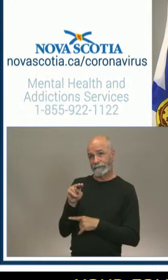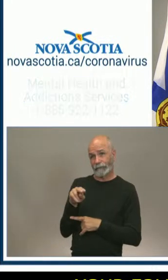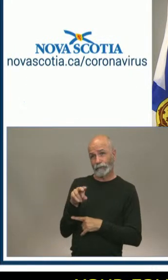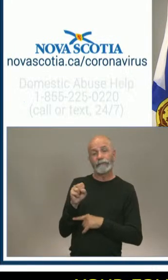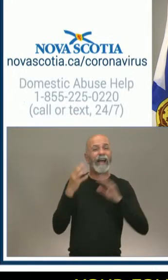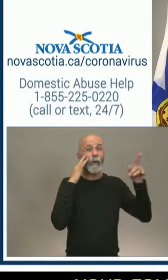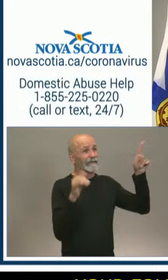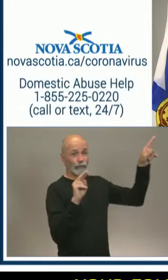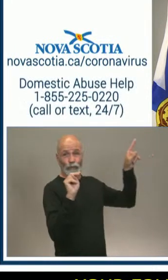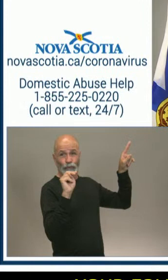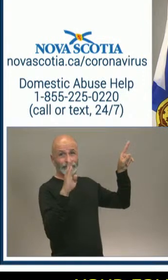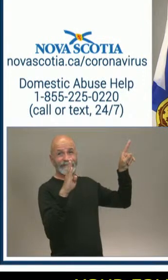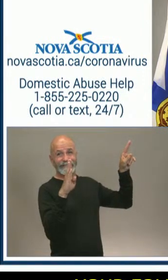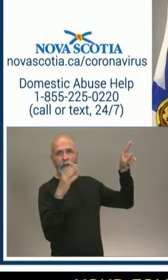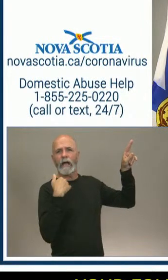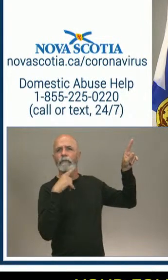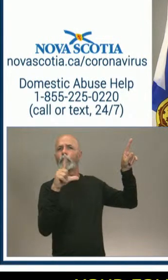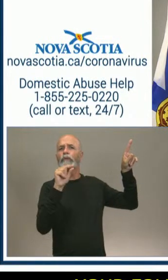and PEI?